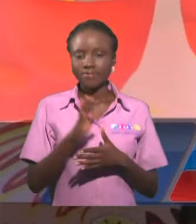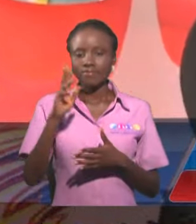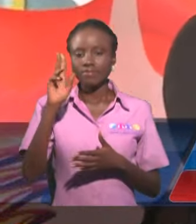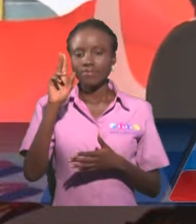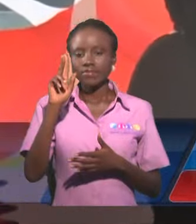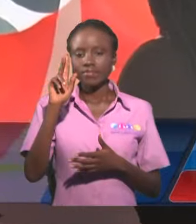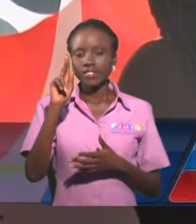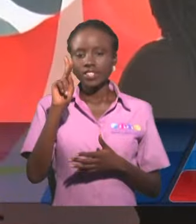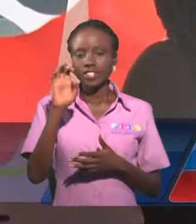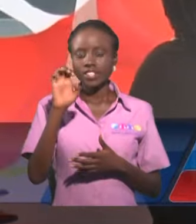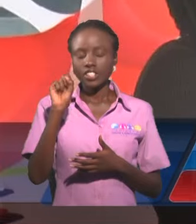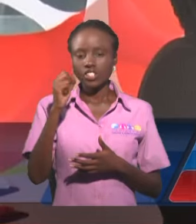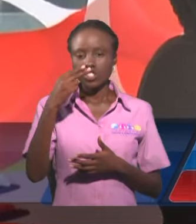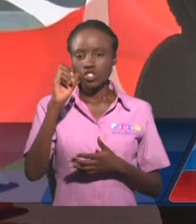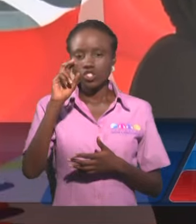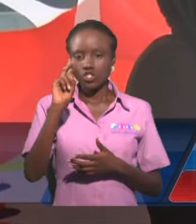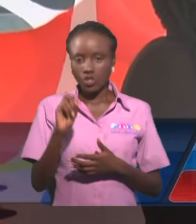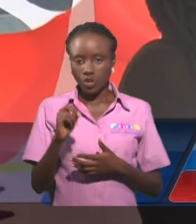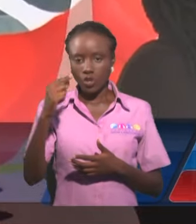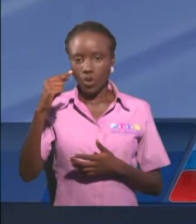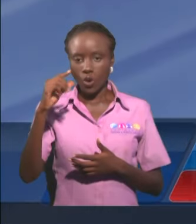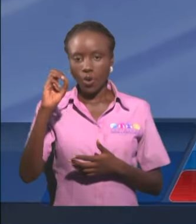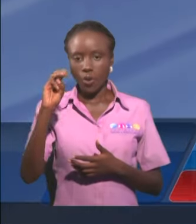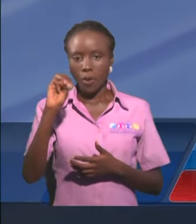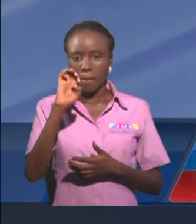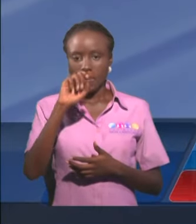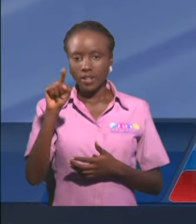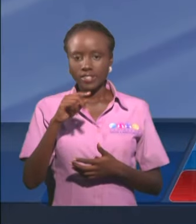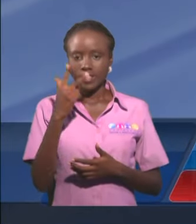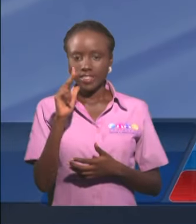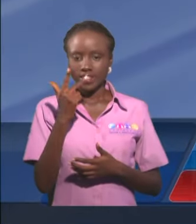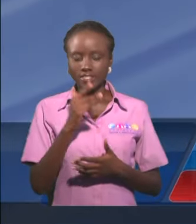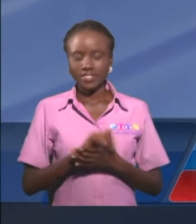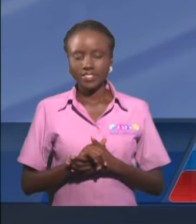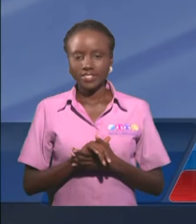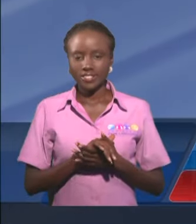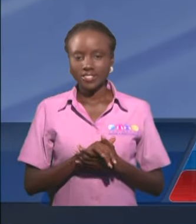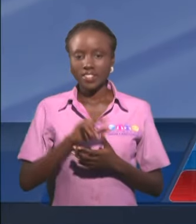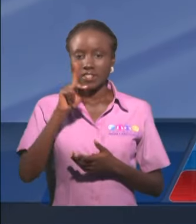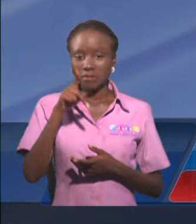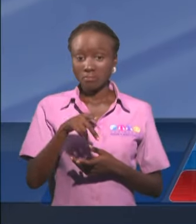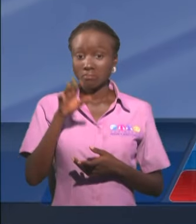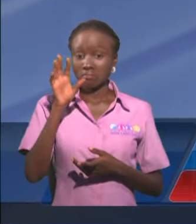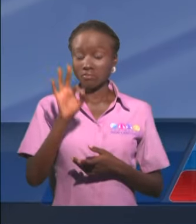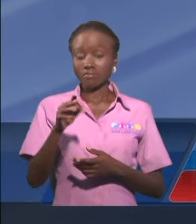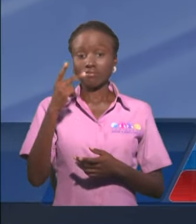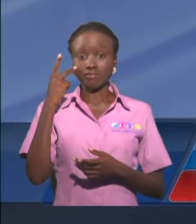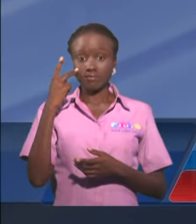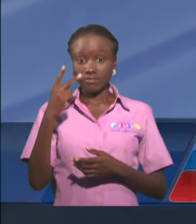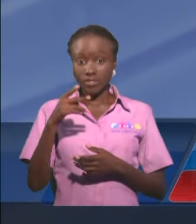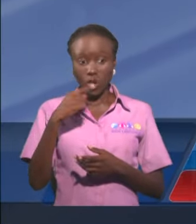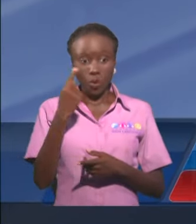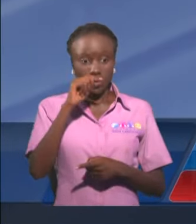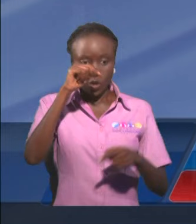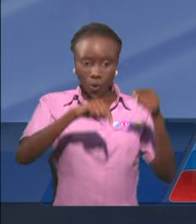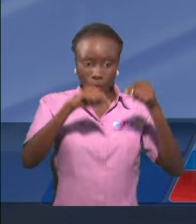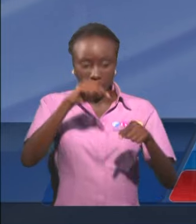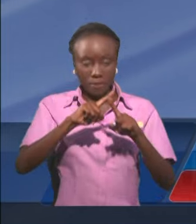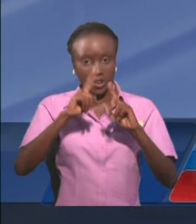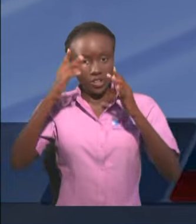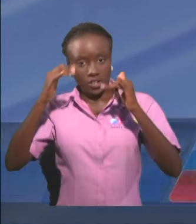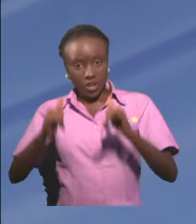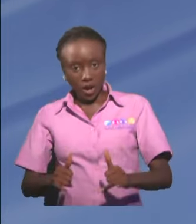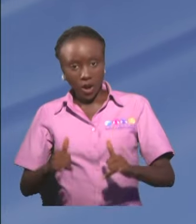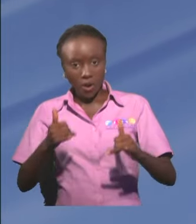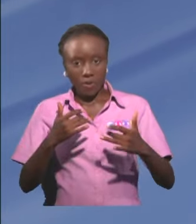College's Kishon Gomez placed third. Point Fortin is being transformed from an oil town to a town of entertainment